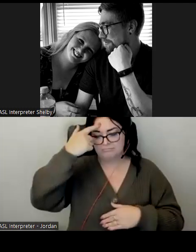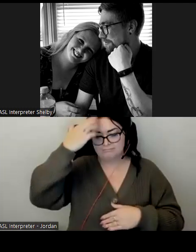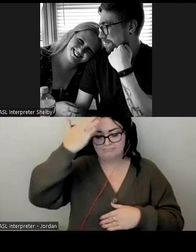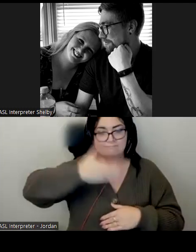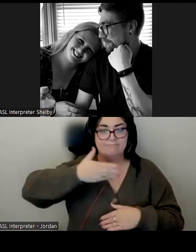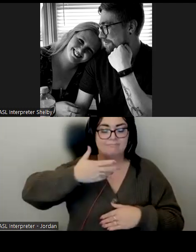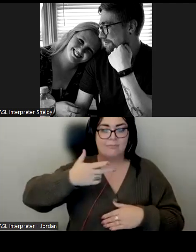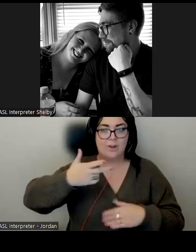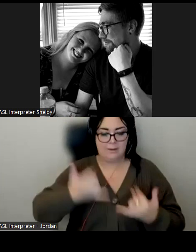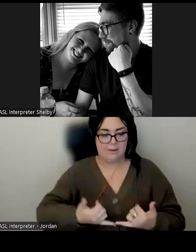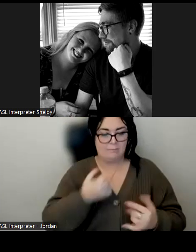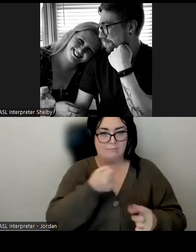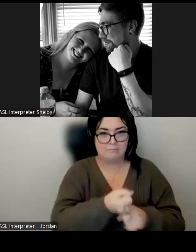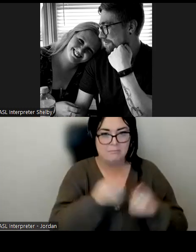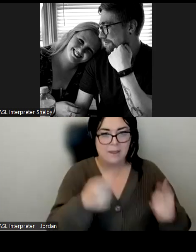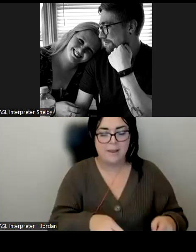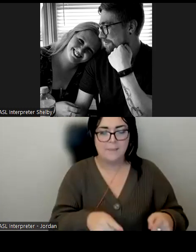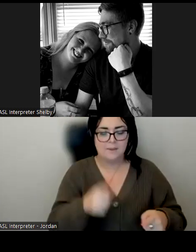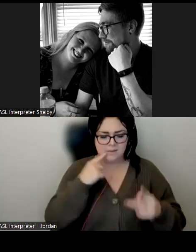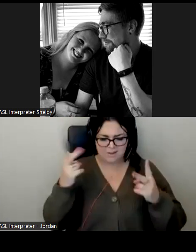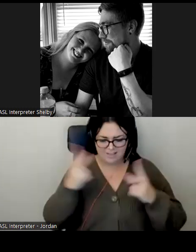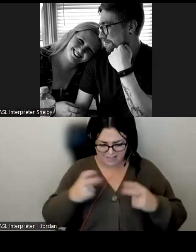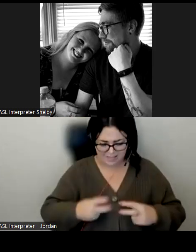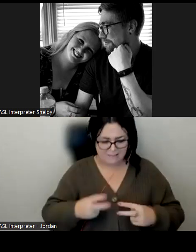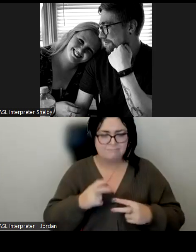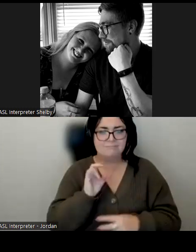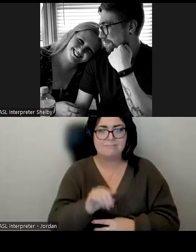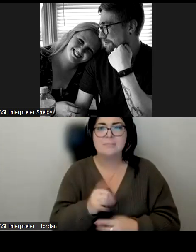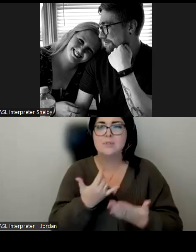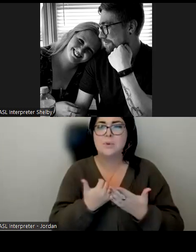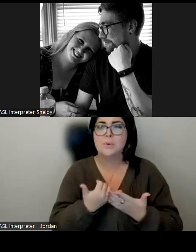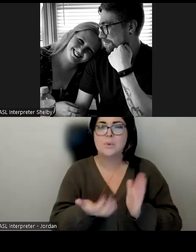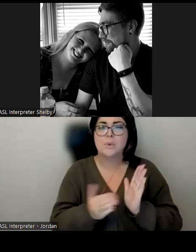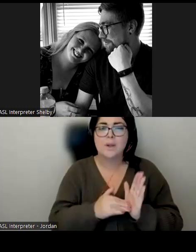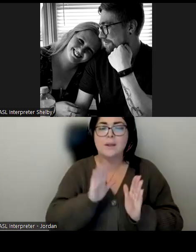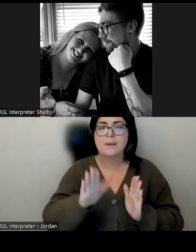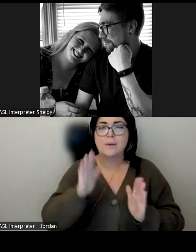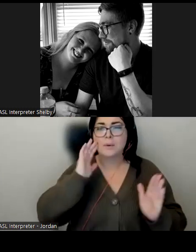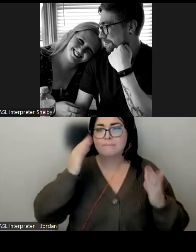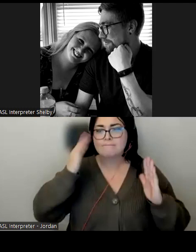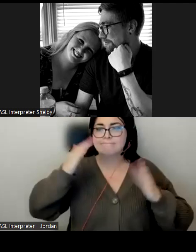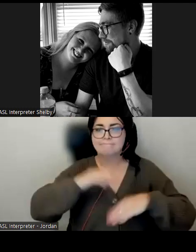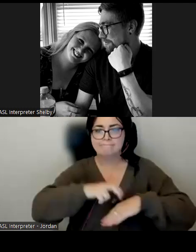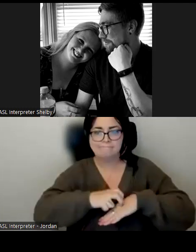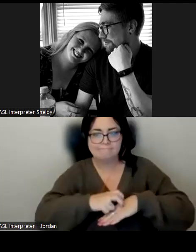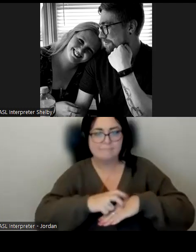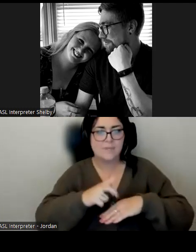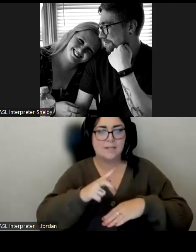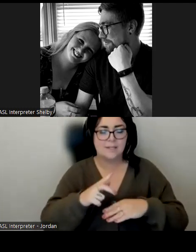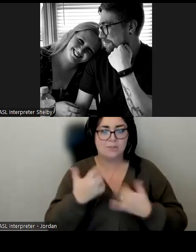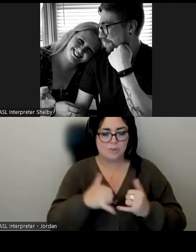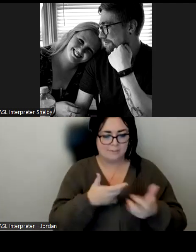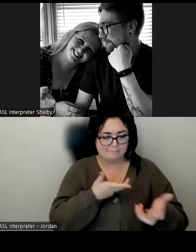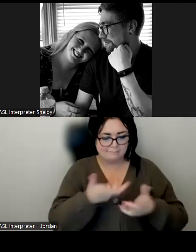make sense of it. So again, is to try and work with your anxiety so it doesn't become